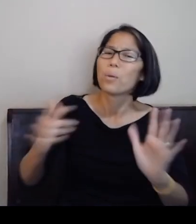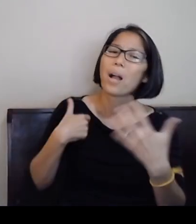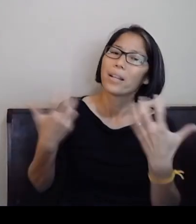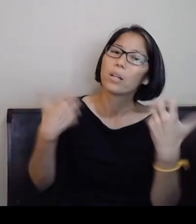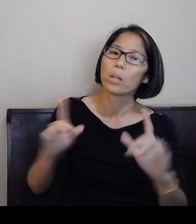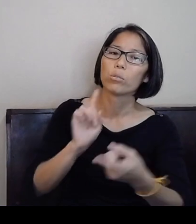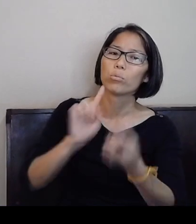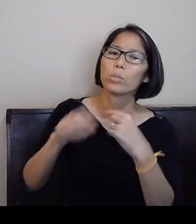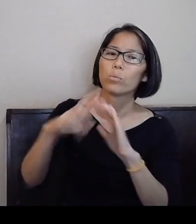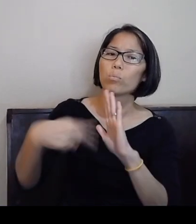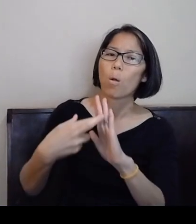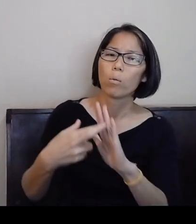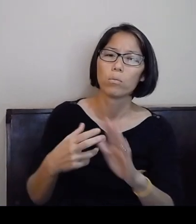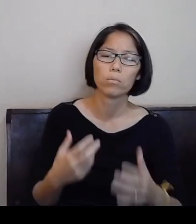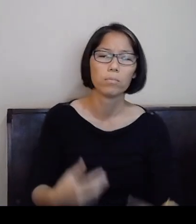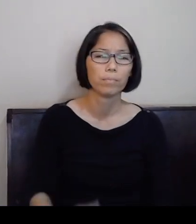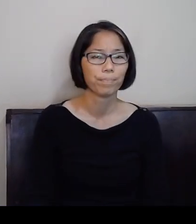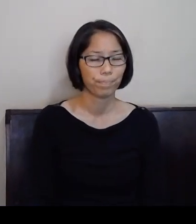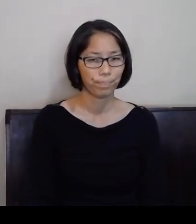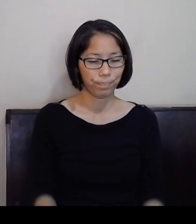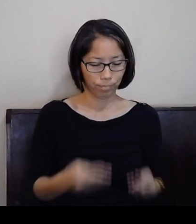No, I don't want to switch roles.